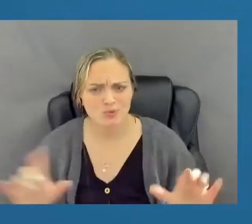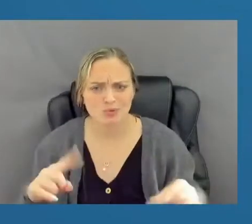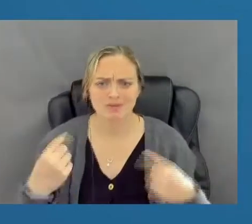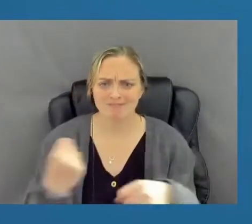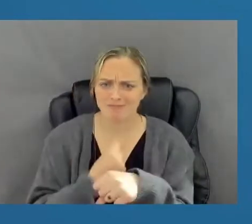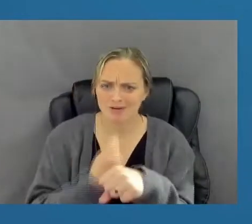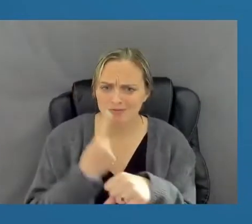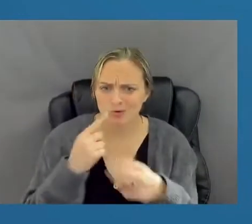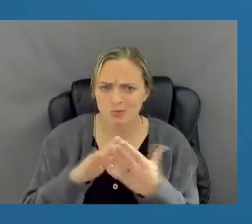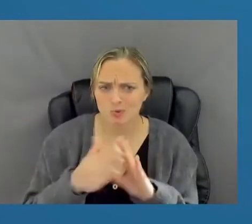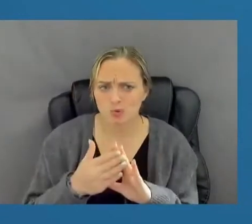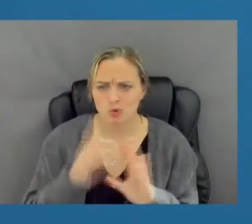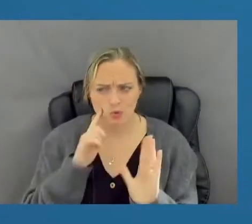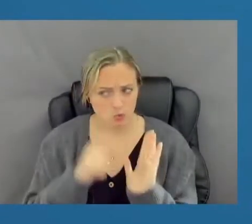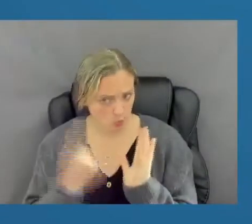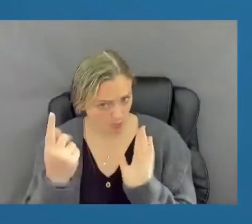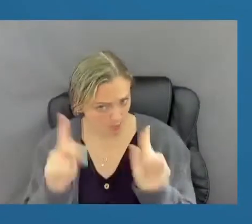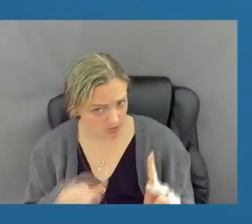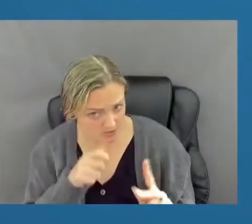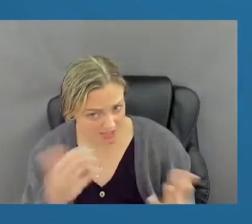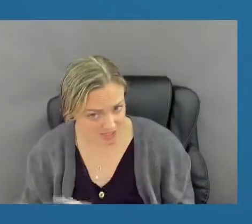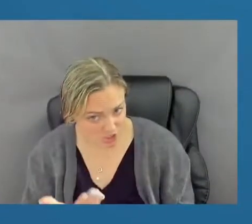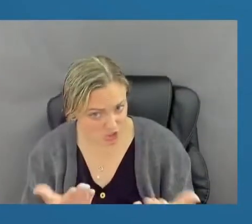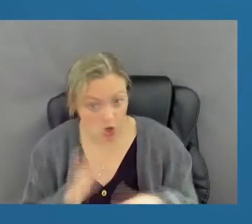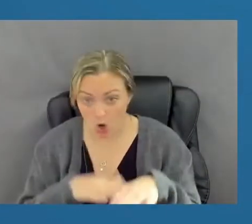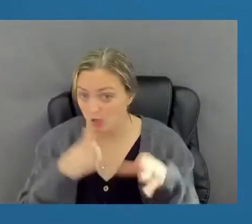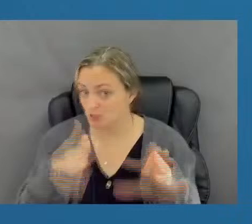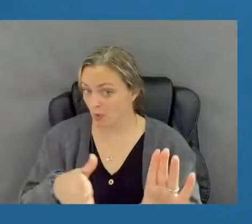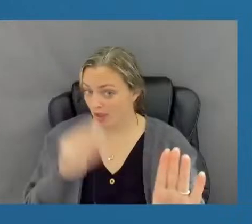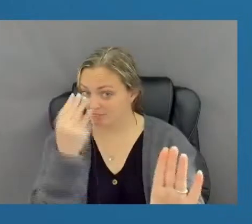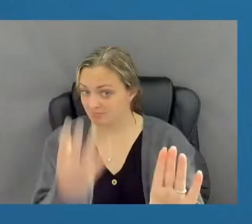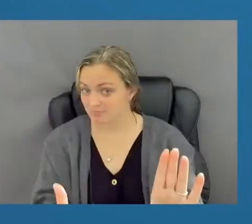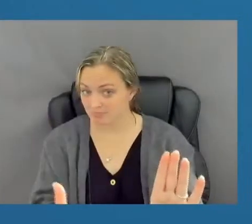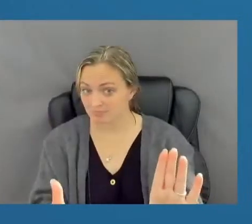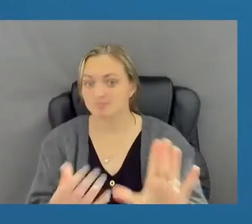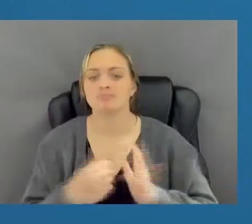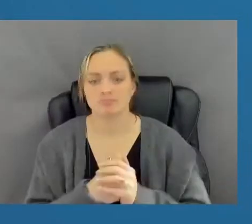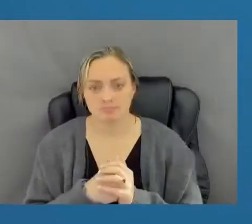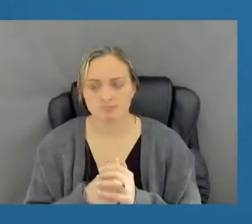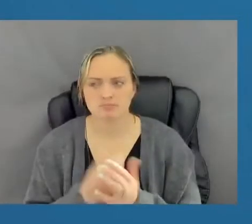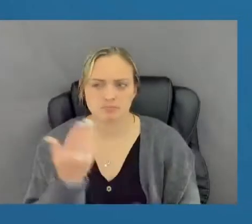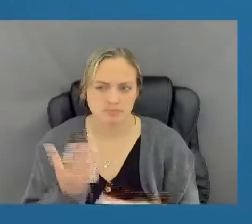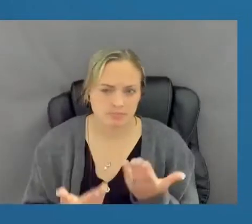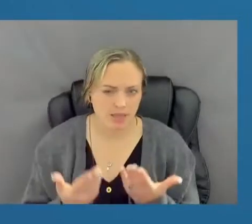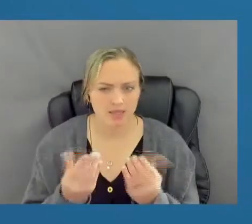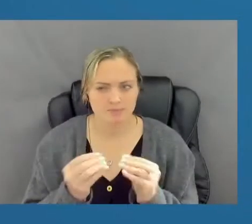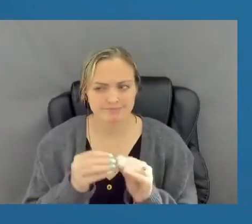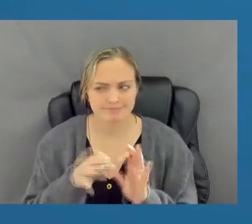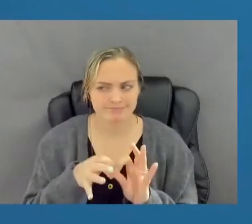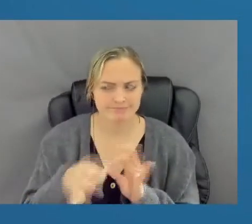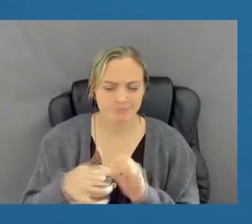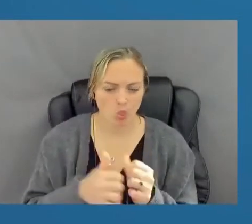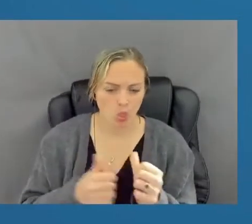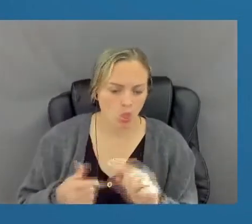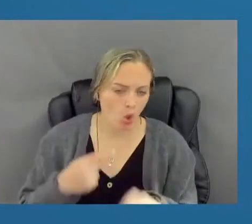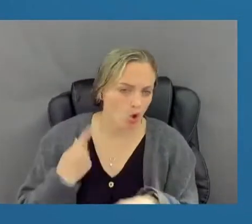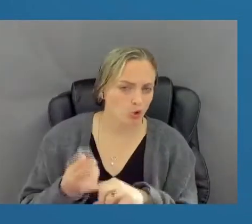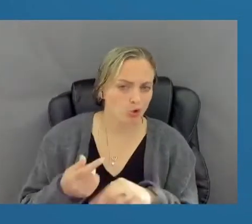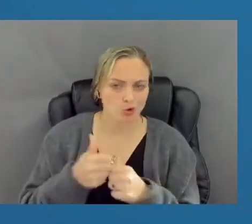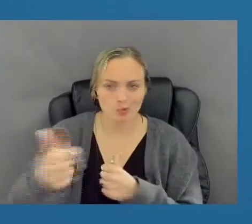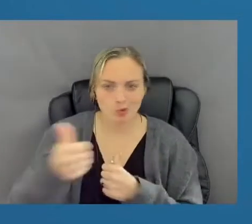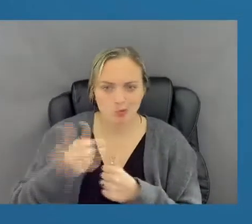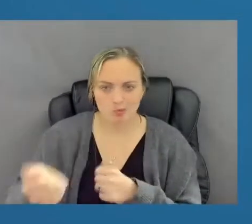you notice there's one person missing who's on his way, I assure you. He may have had a little longer commute than I did this morning. But